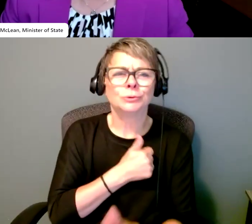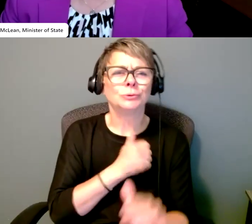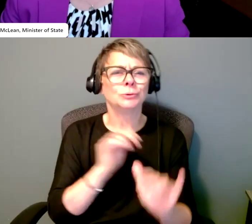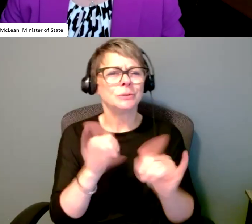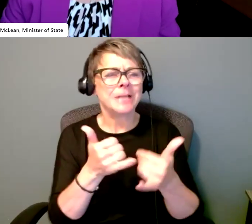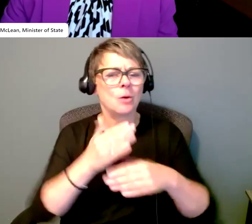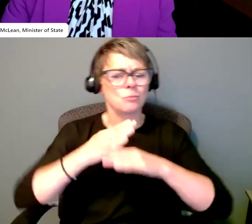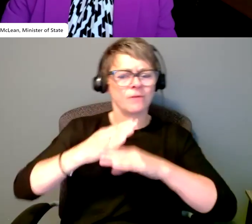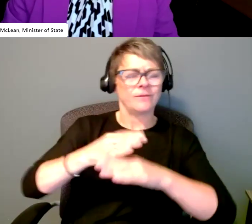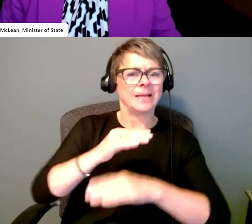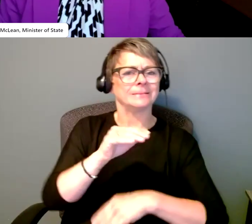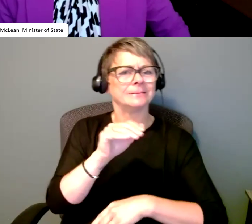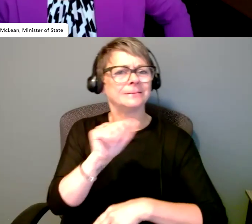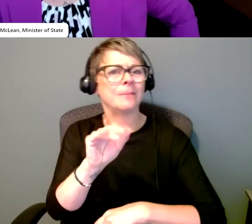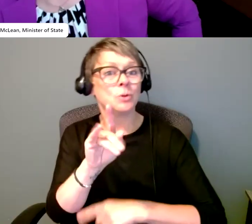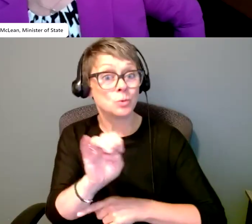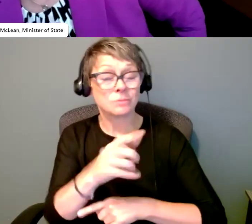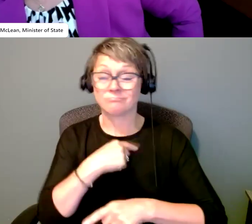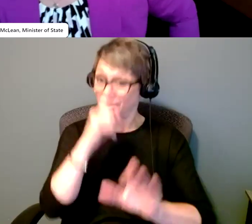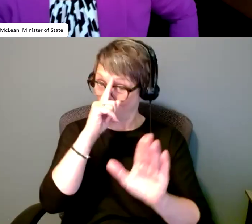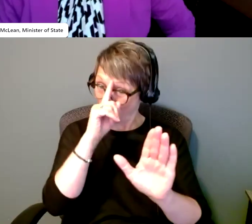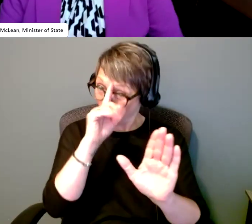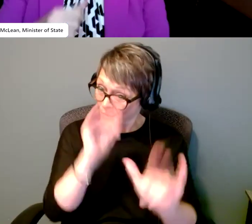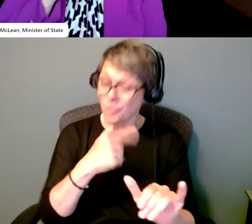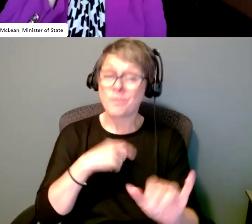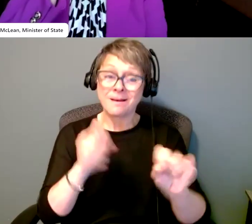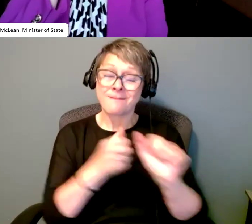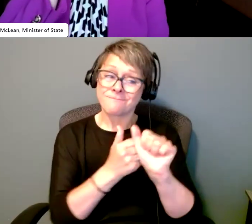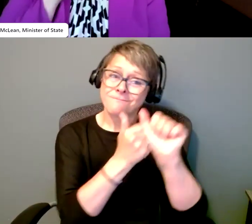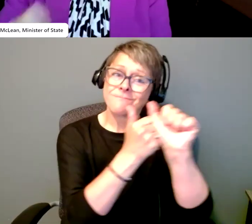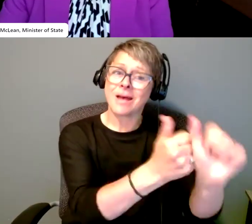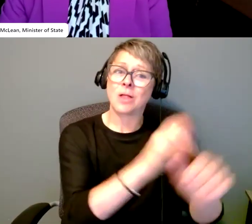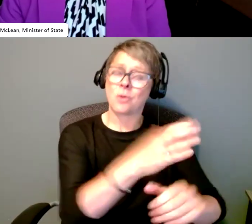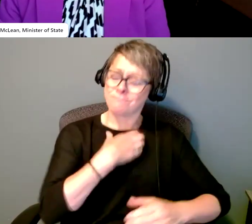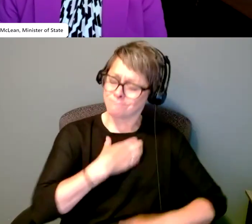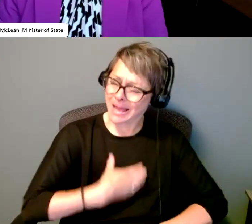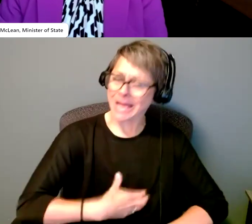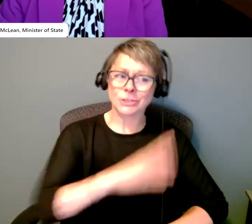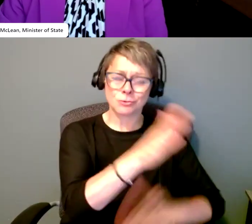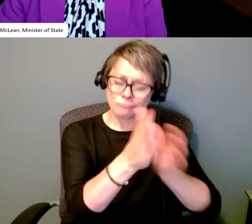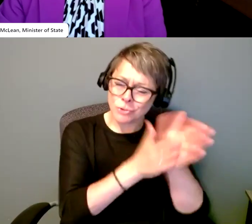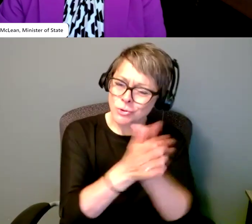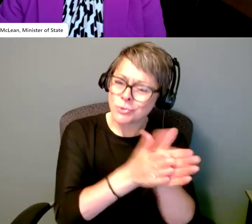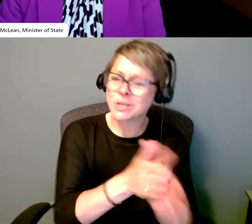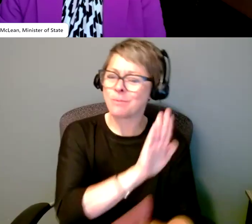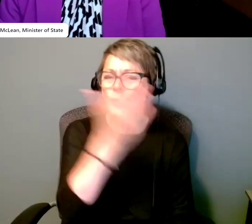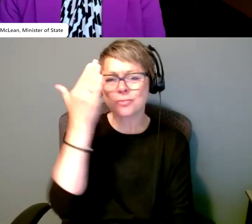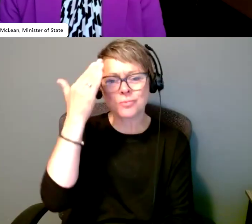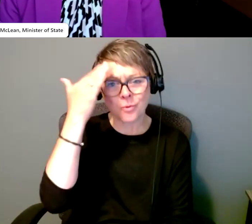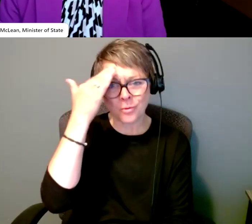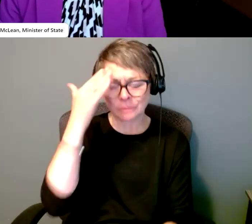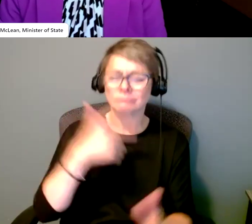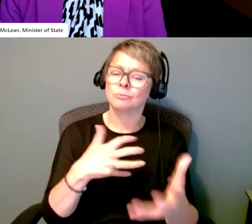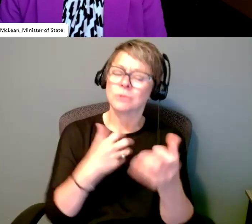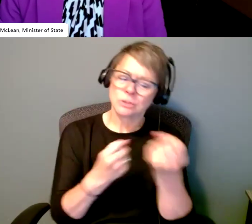abuse. I hope I can continue in her footsteps, following her passion and enthusiasm and her knowledge to support the efforts